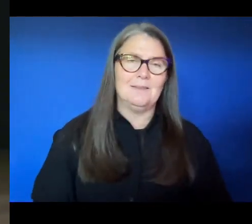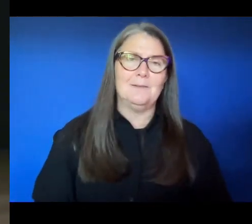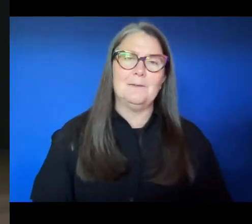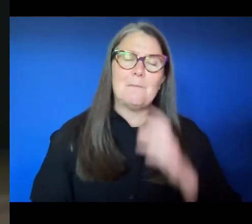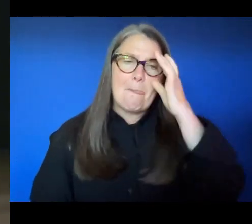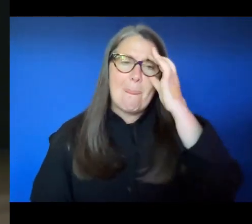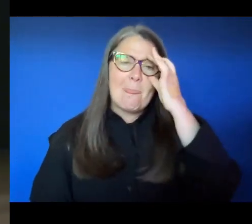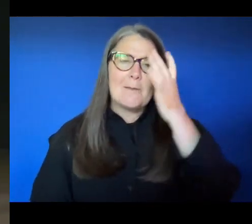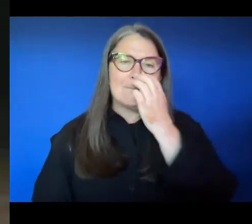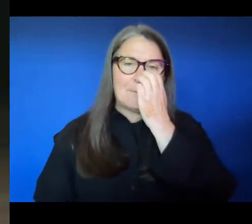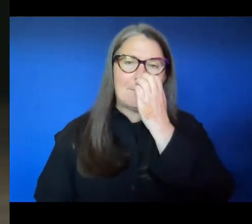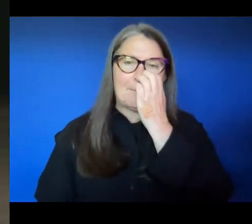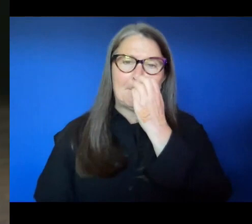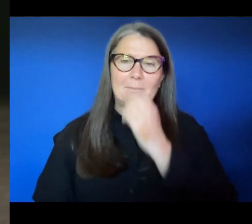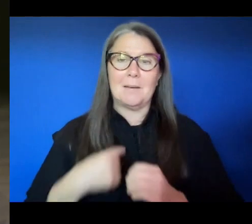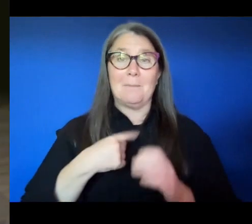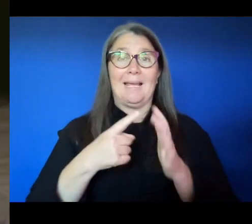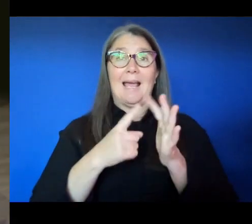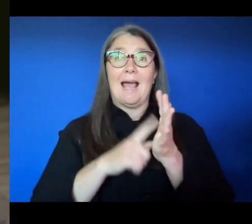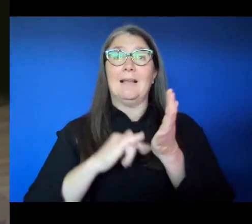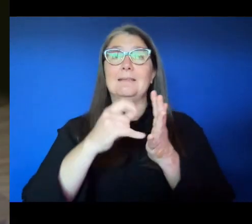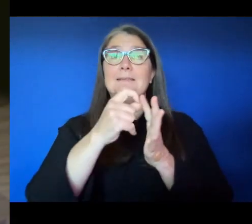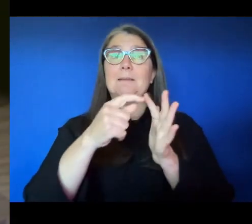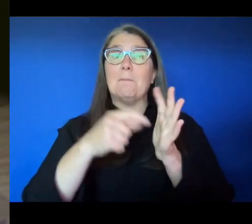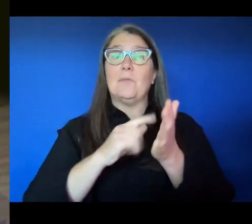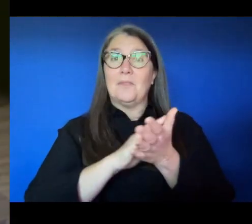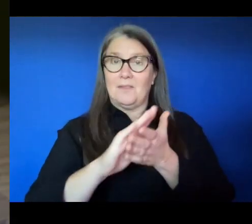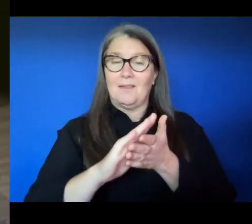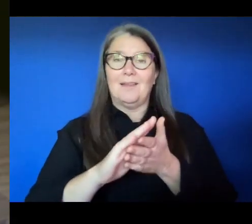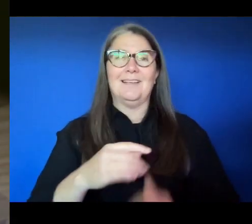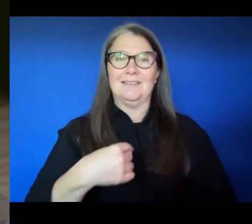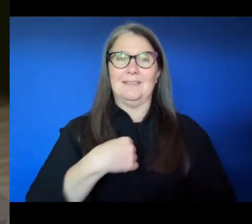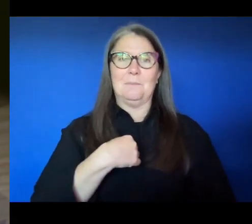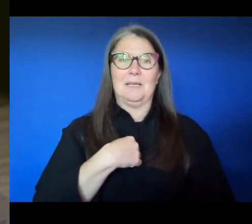And finally, I'm Elspeth, as I've said. I'm